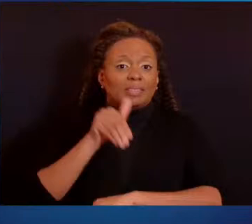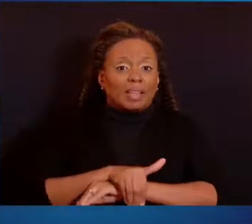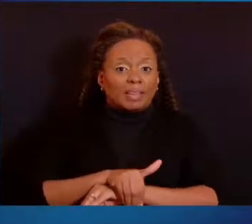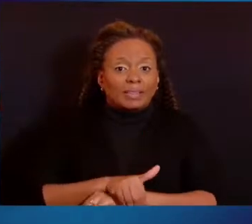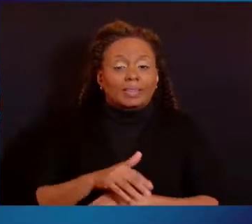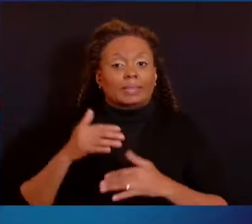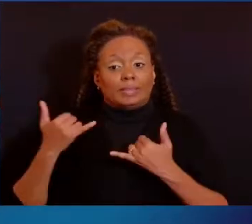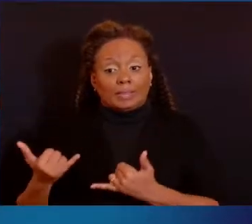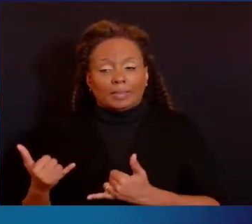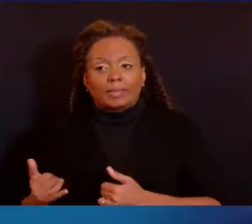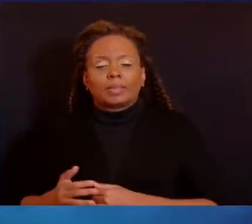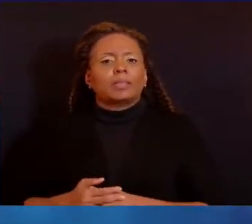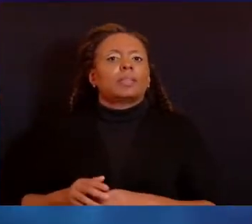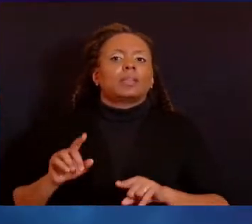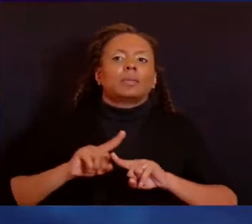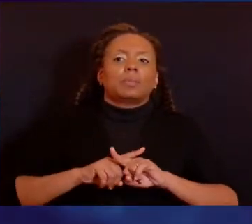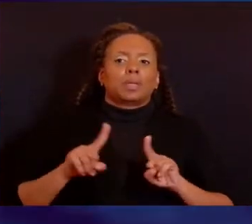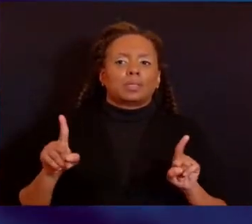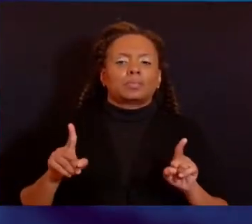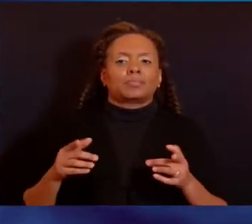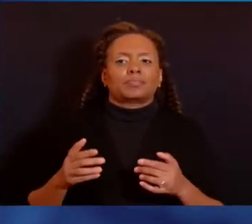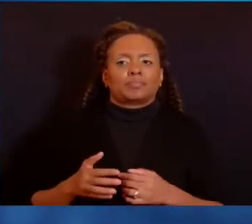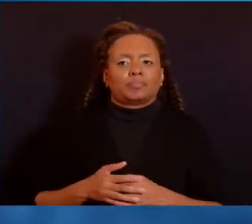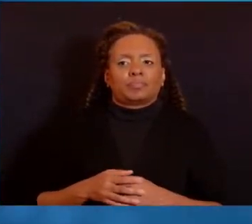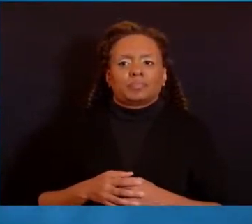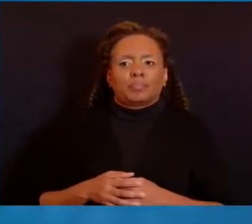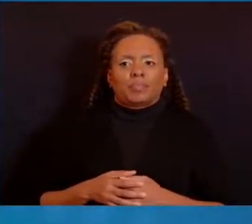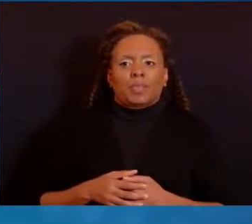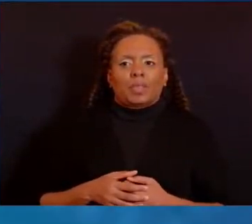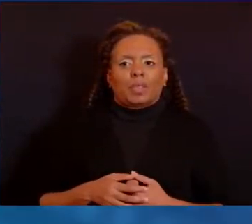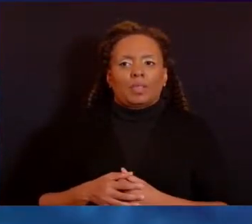But as we go along, you just point out, and it just doesn't have to come from the